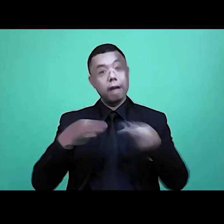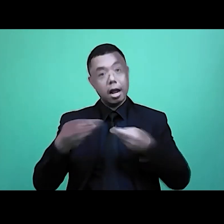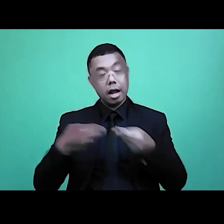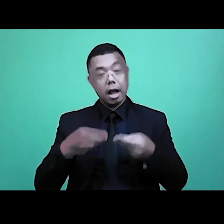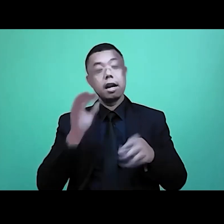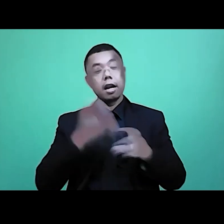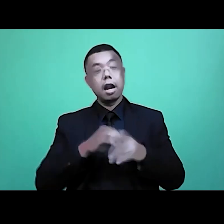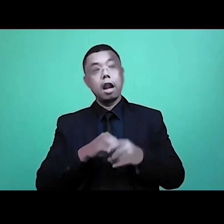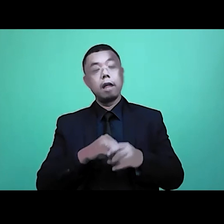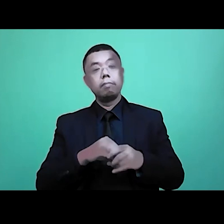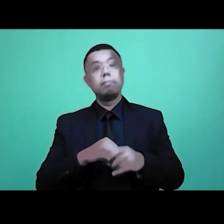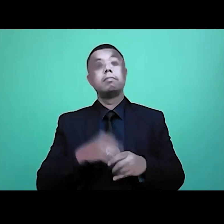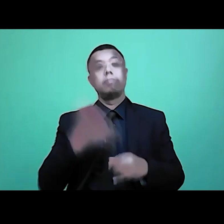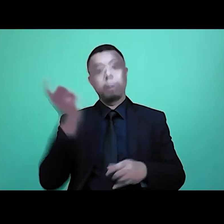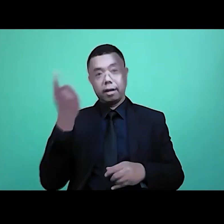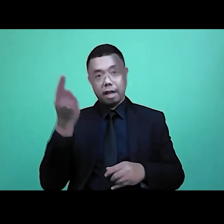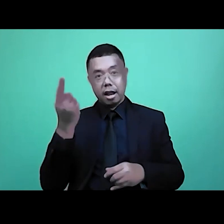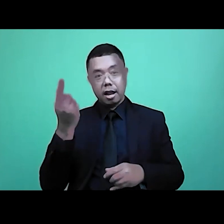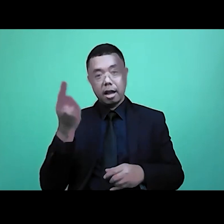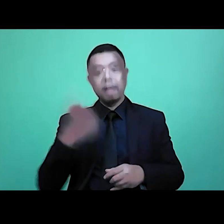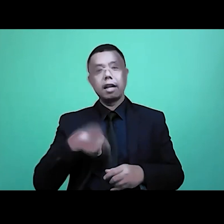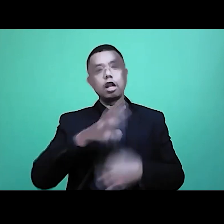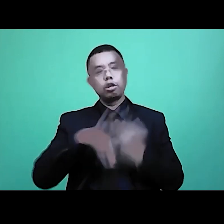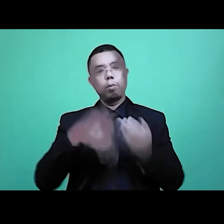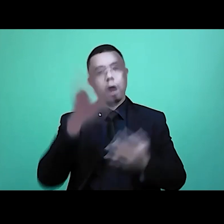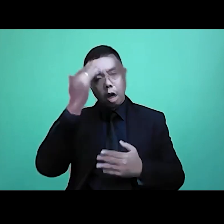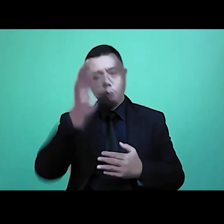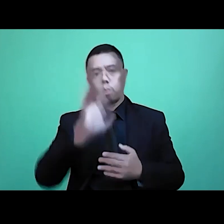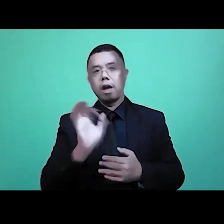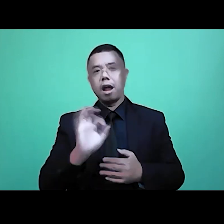But we all know there is no substitute for direct human interaction.